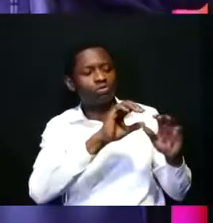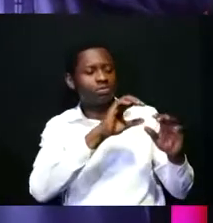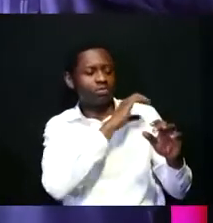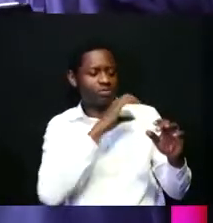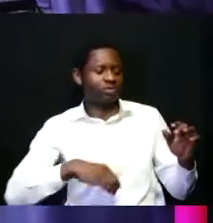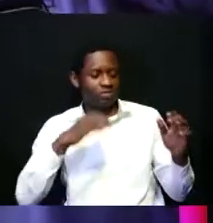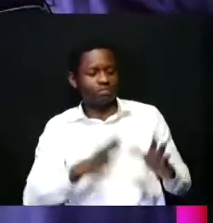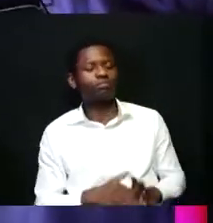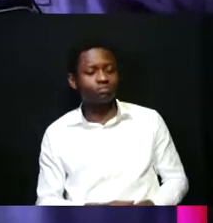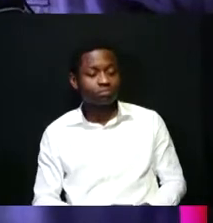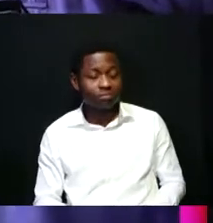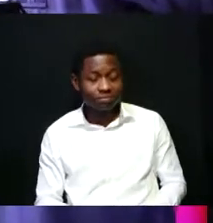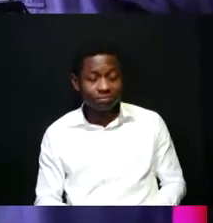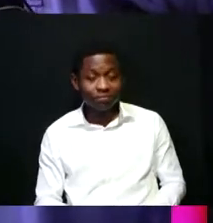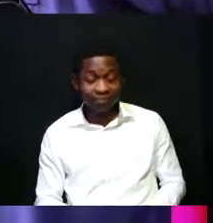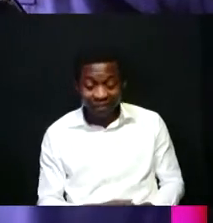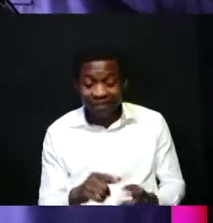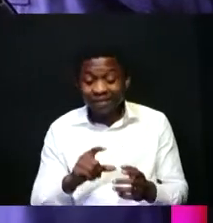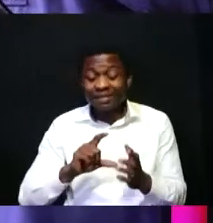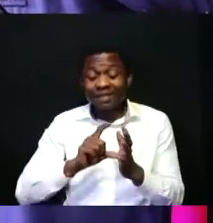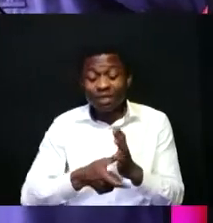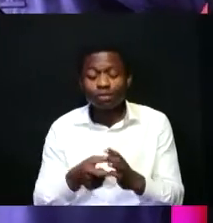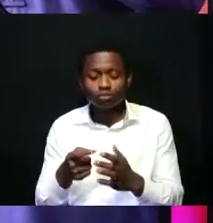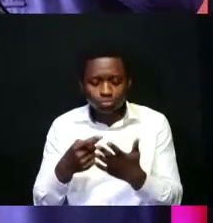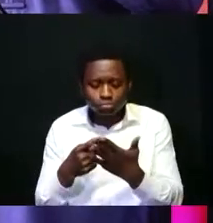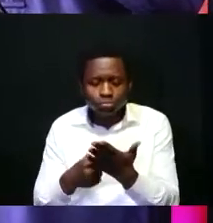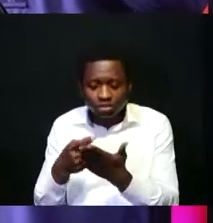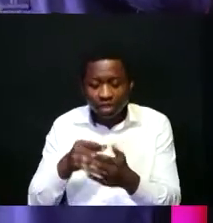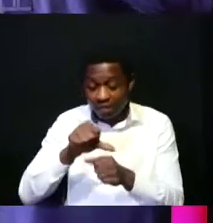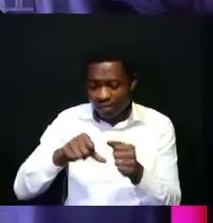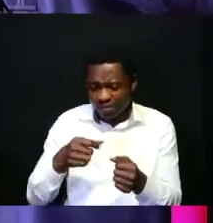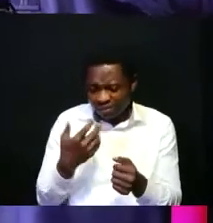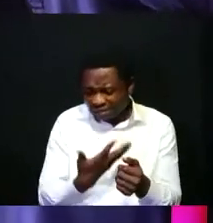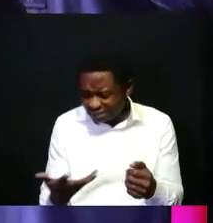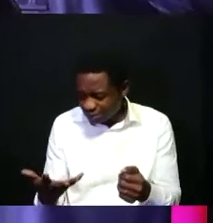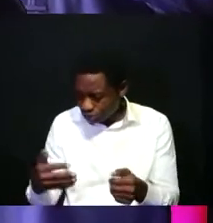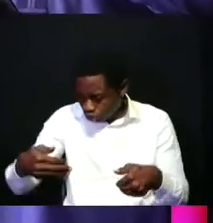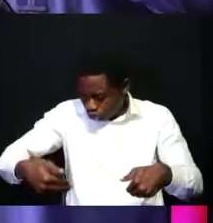about what young people expect from their parents and guiding. Bomodi ajebre.